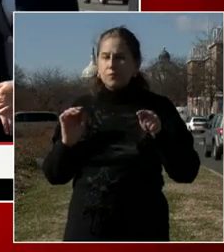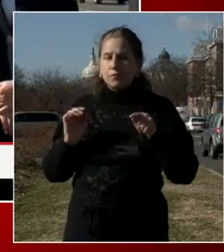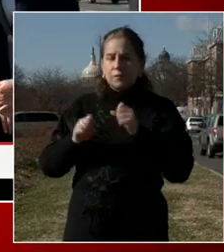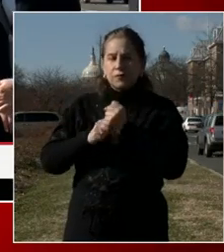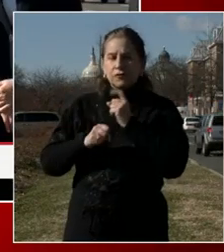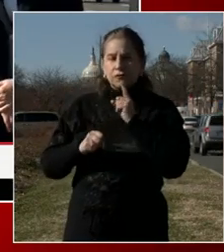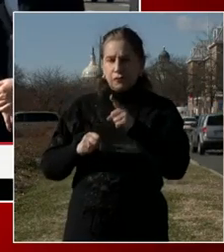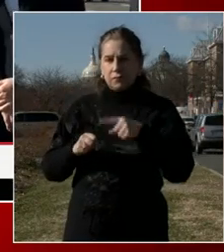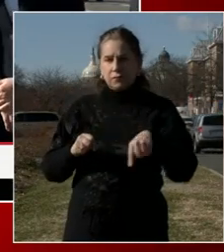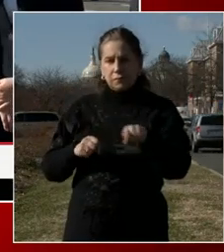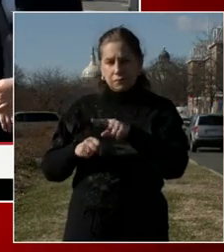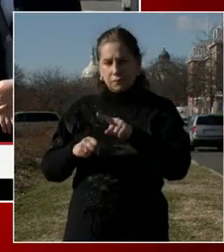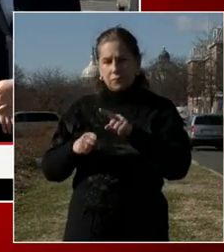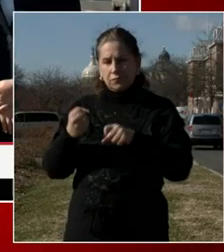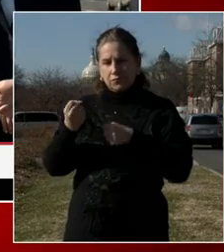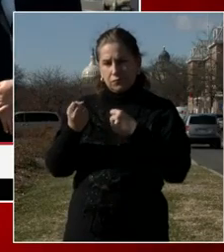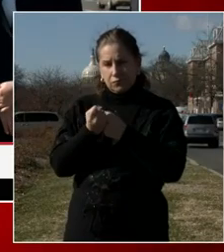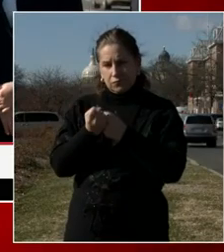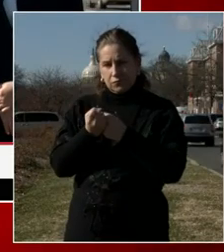to